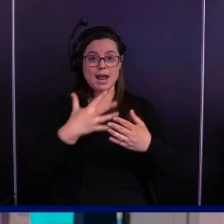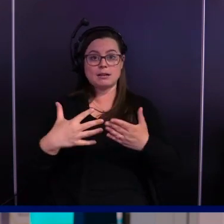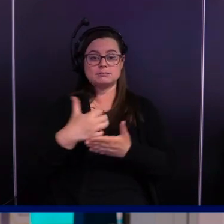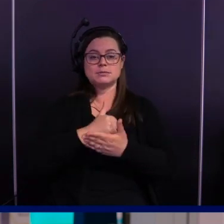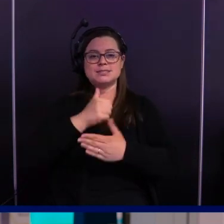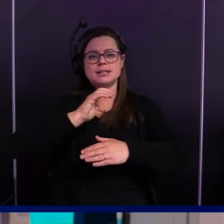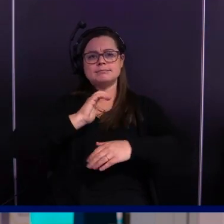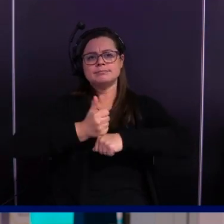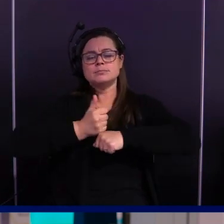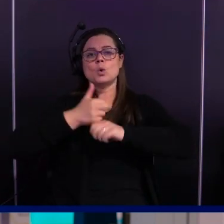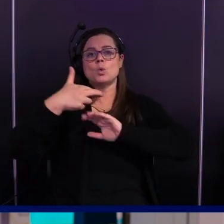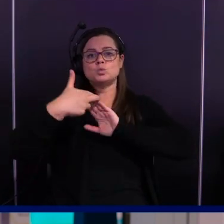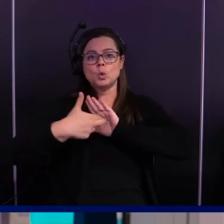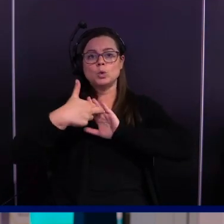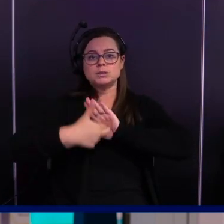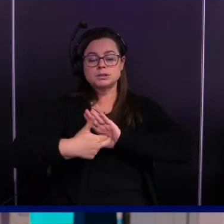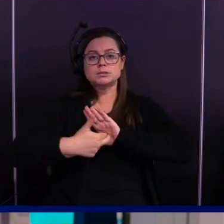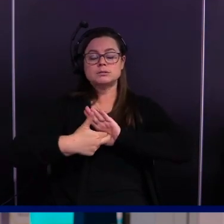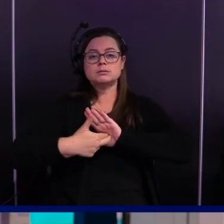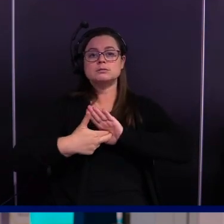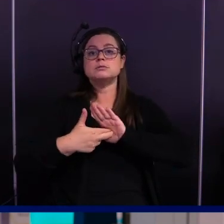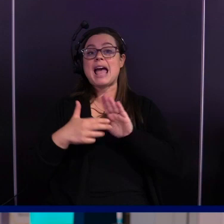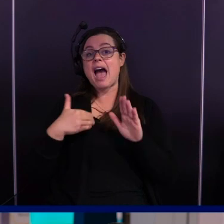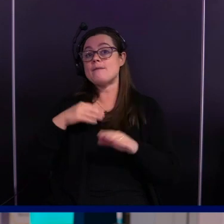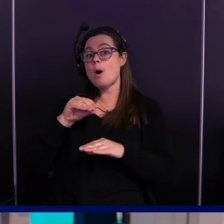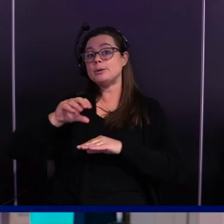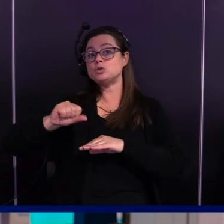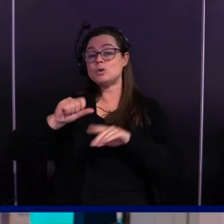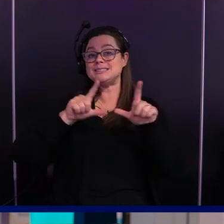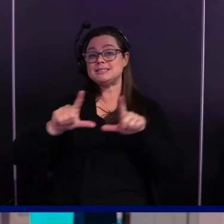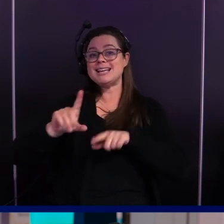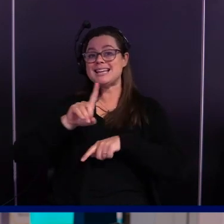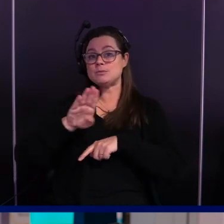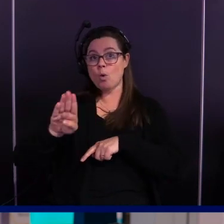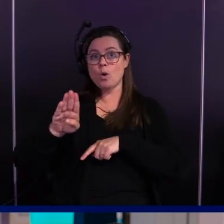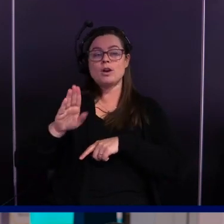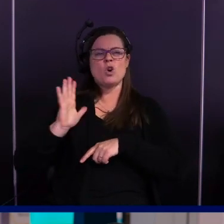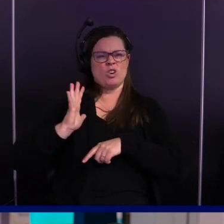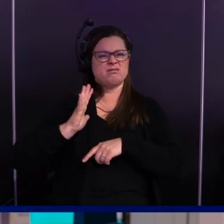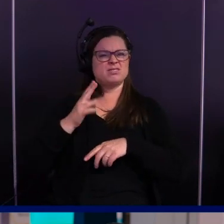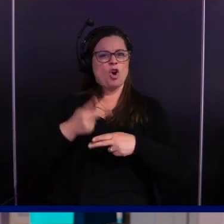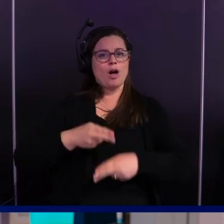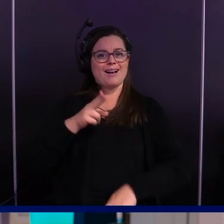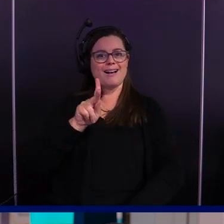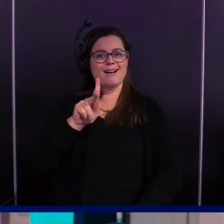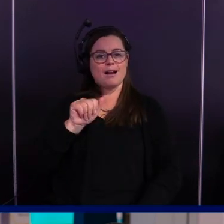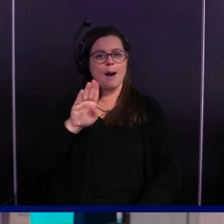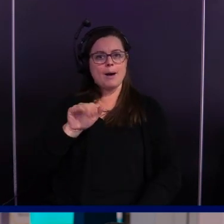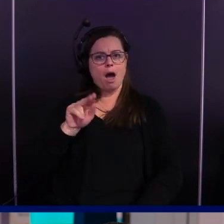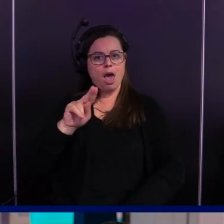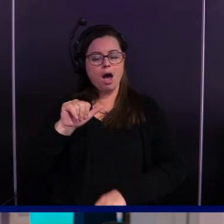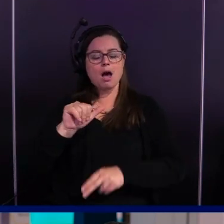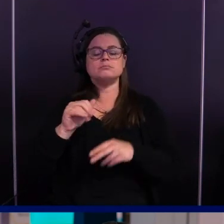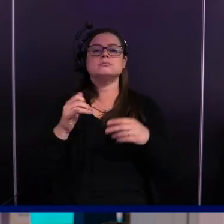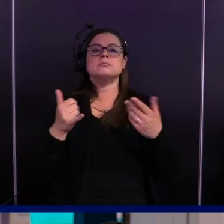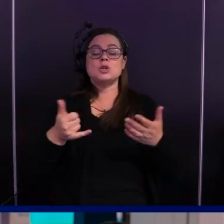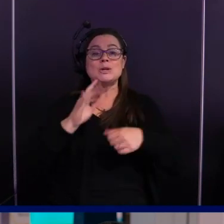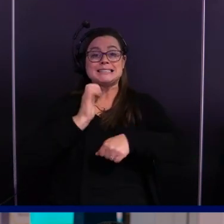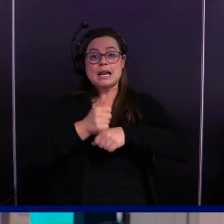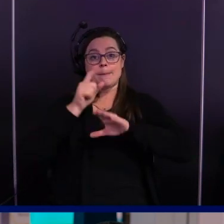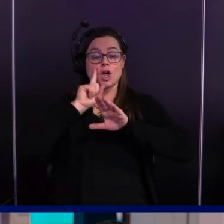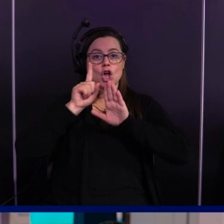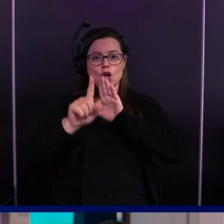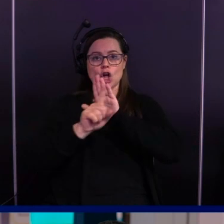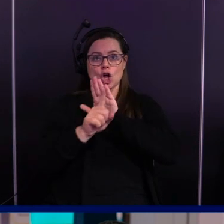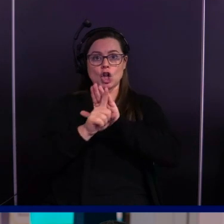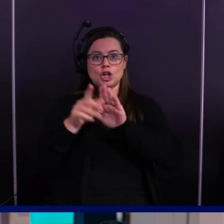rules. And then it comes with OpenSearch dashboard. Earlier, we used to call it Kibana dashboard, where you can set up the alerts based on your